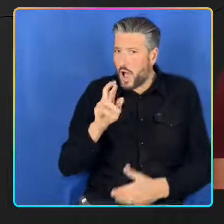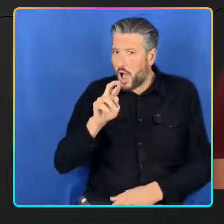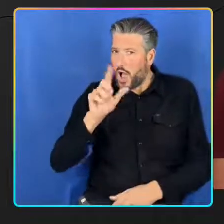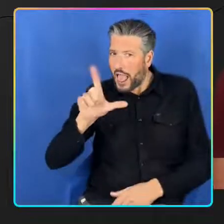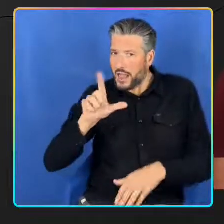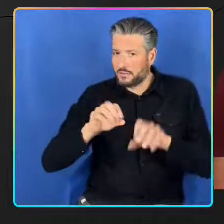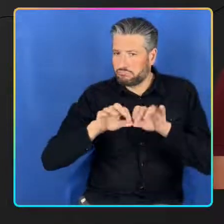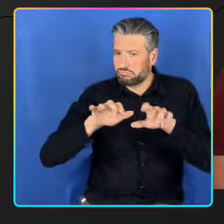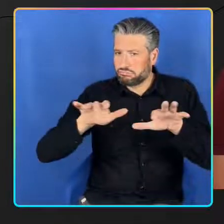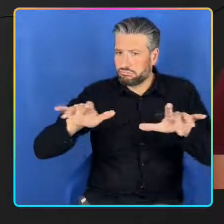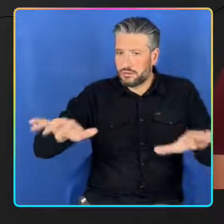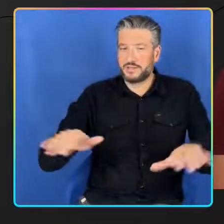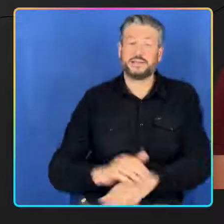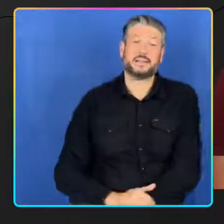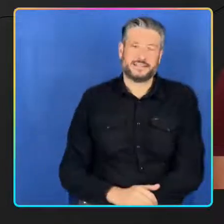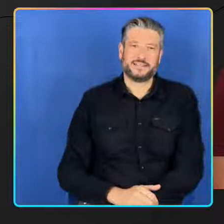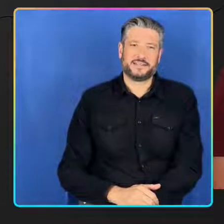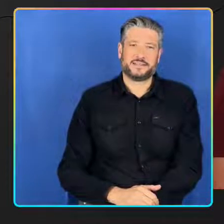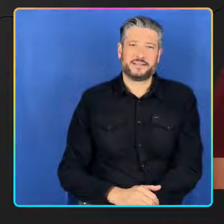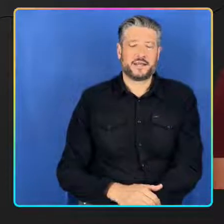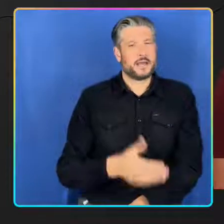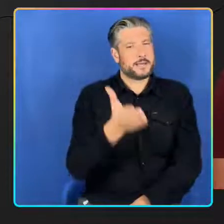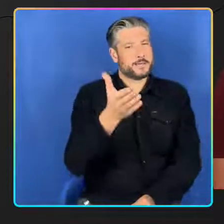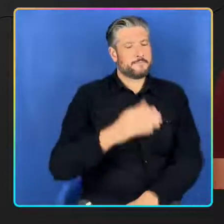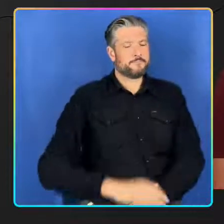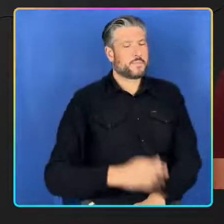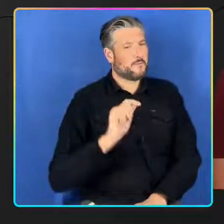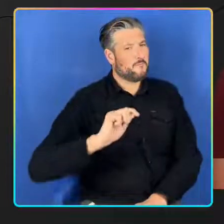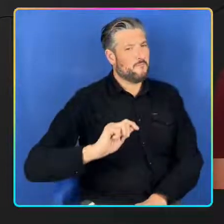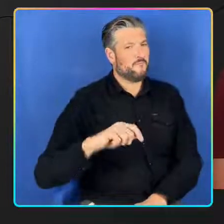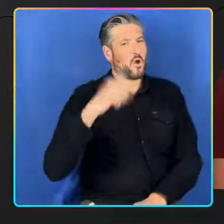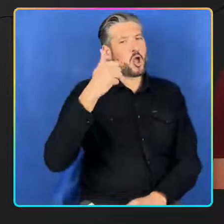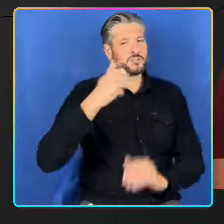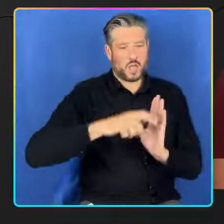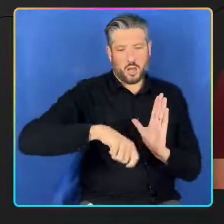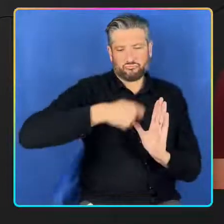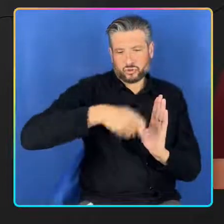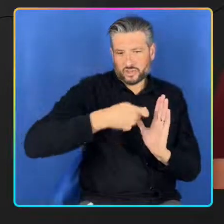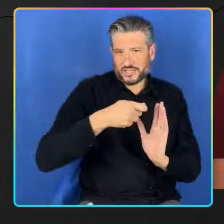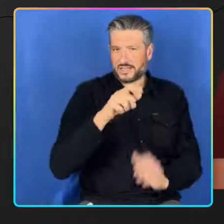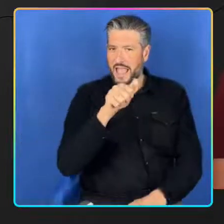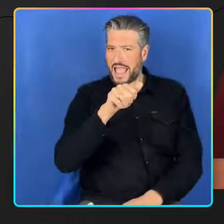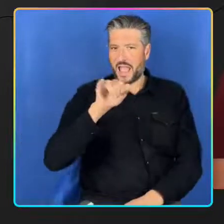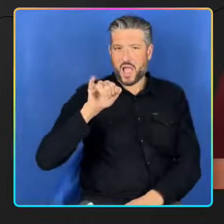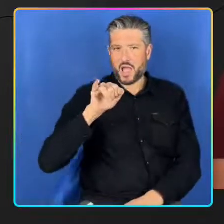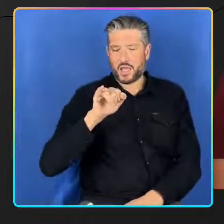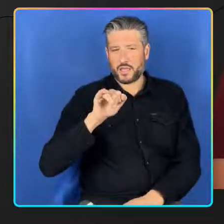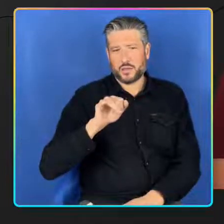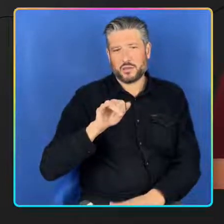And what was the first thing, project or skill you built in AI?